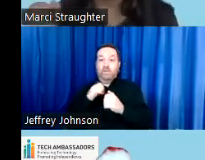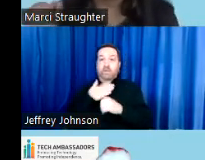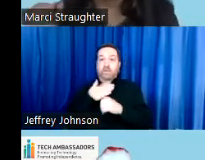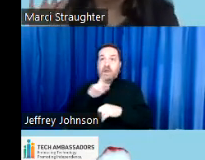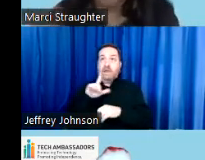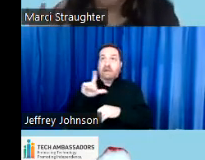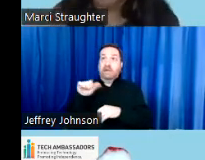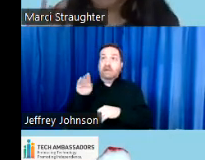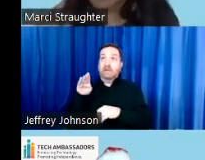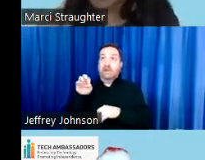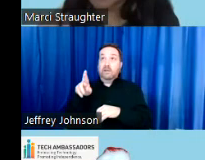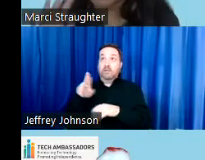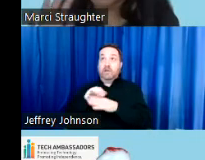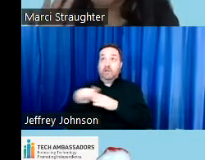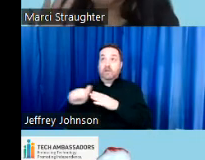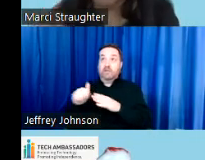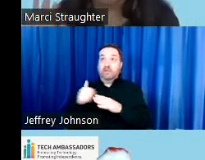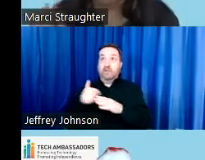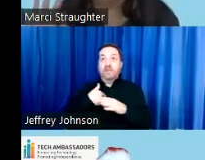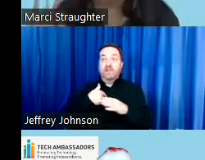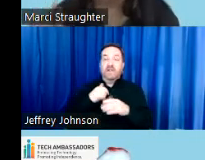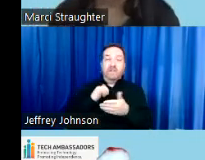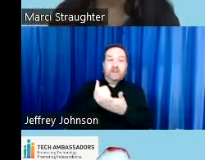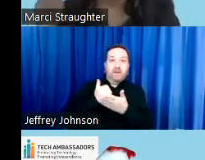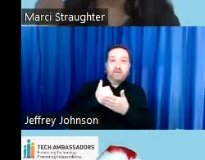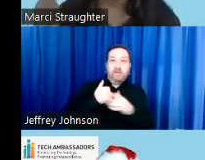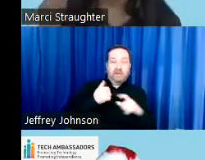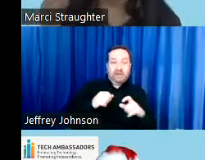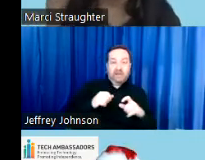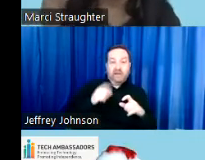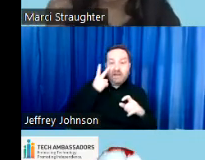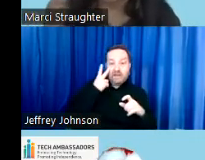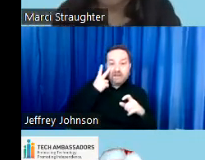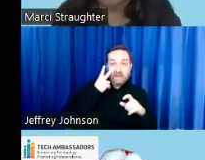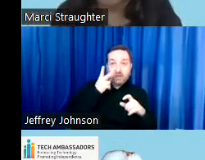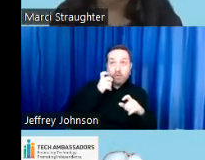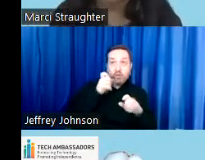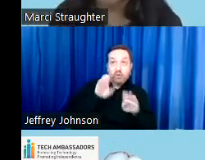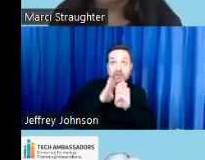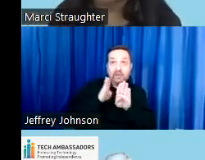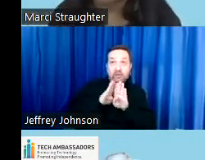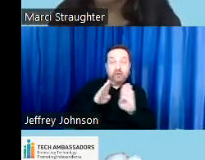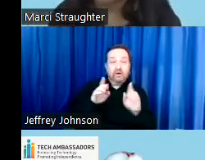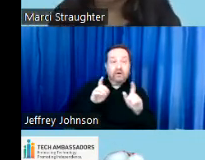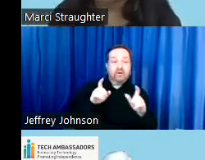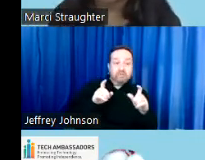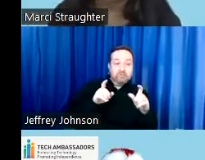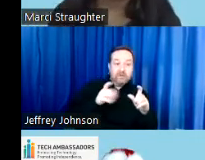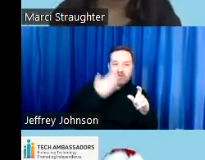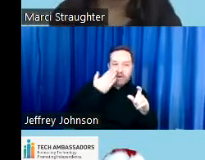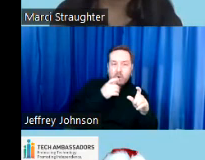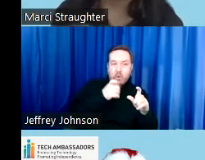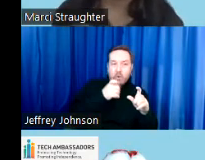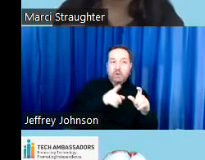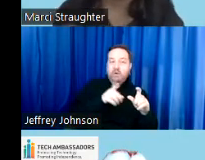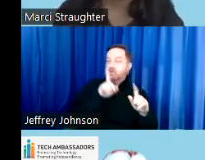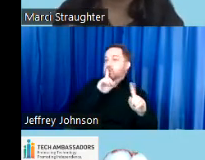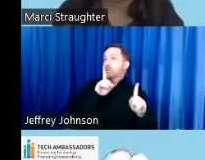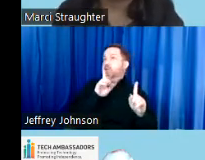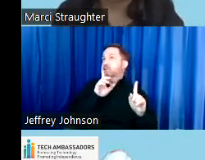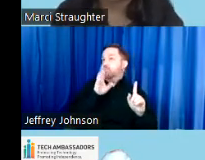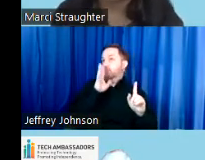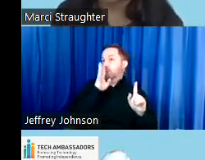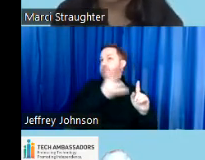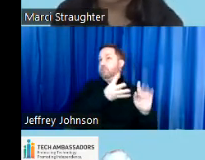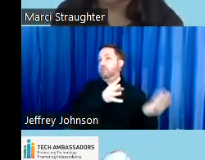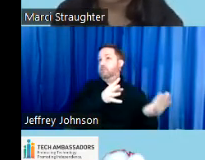Like, if I don't know them, I don't have to answer. I can just put my earphones back on. But if I know them, I can just walk